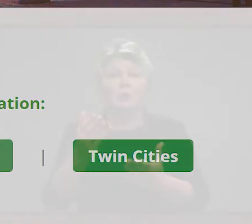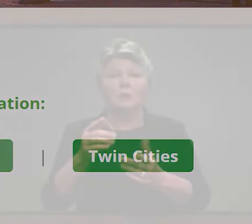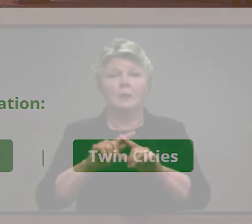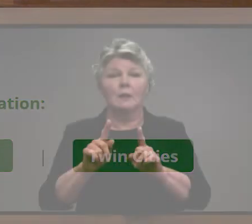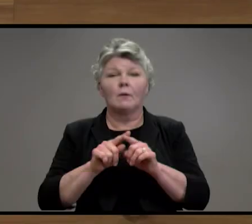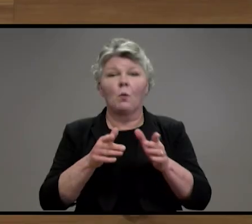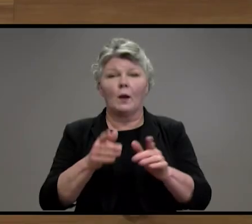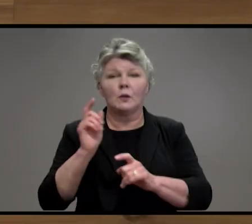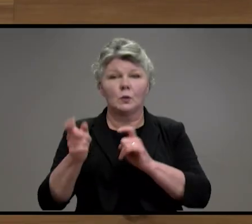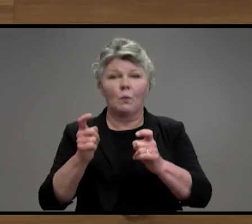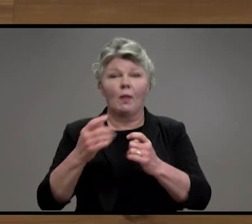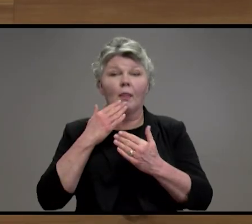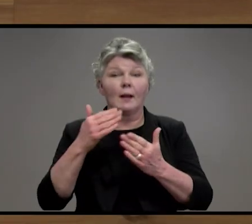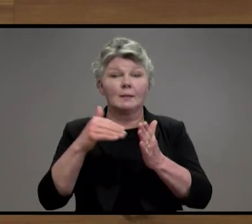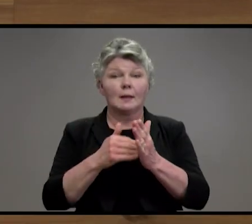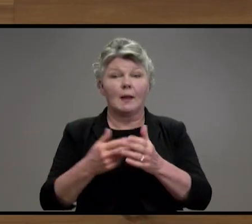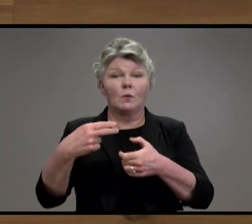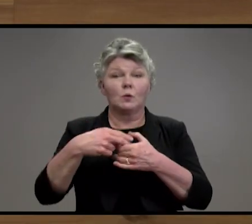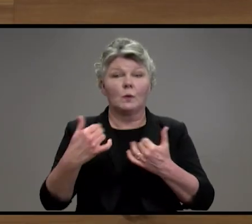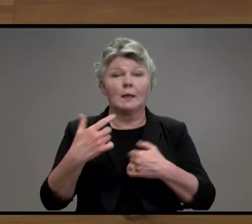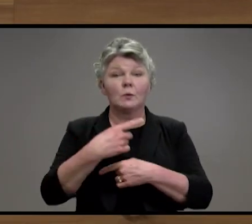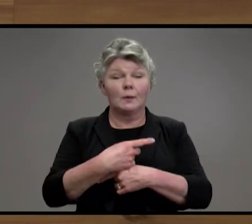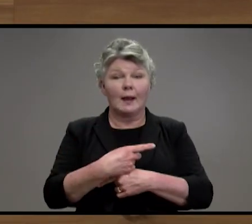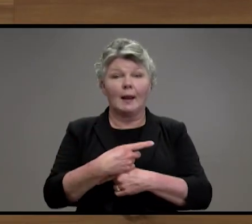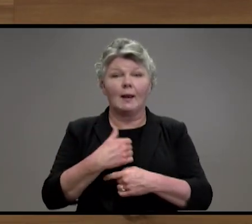donate. Thank you again for joining us today,